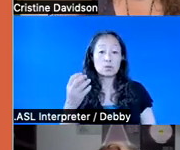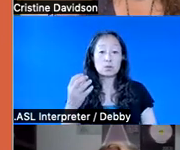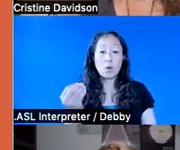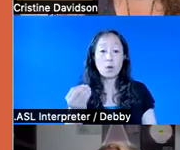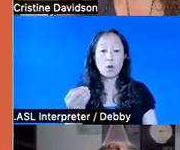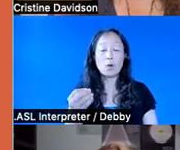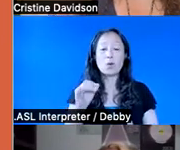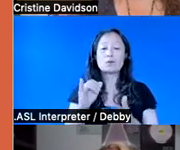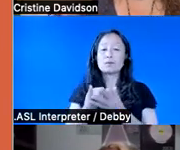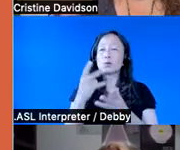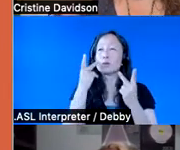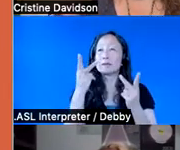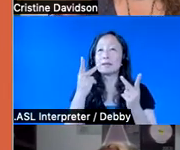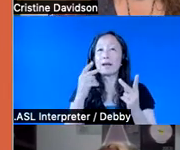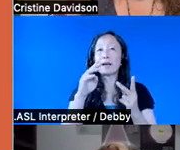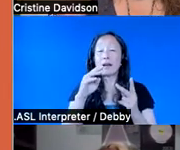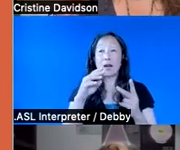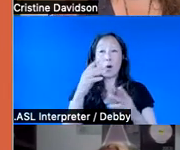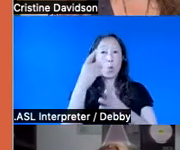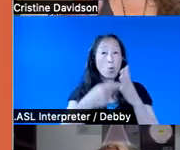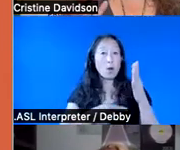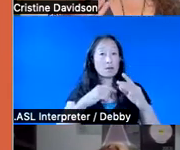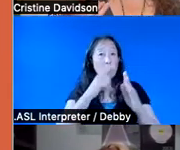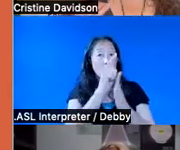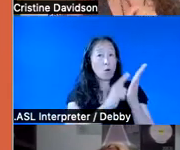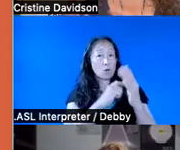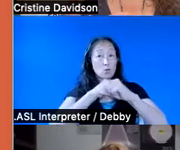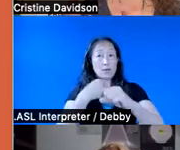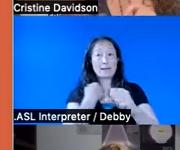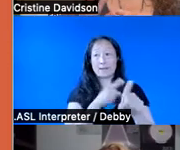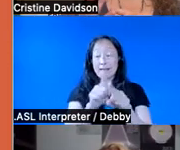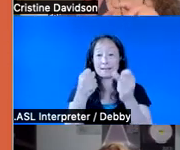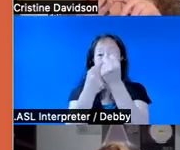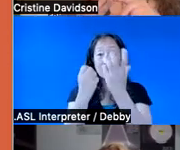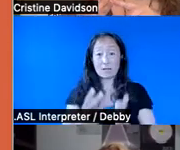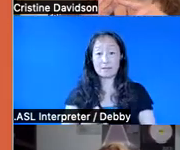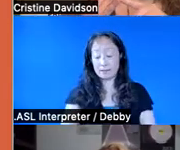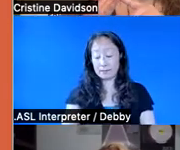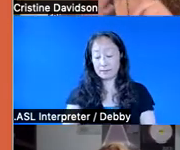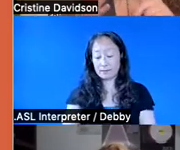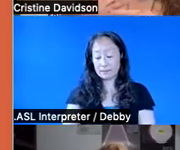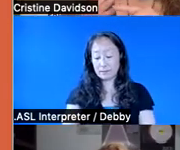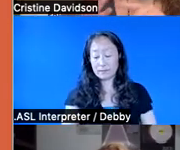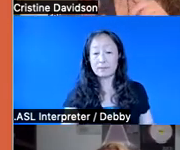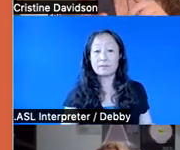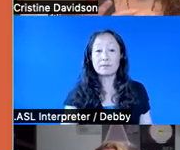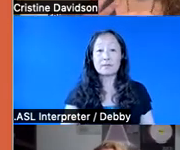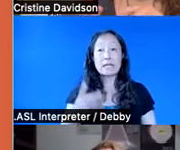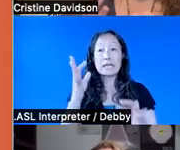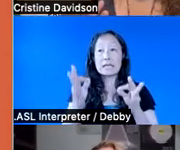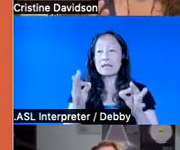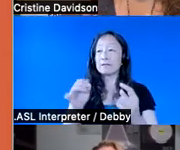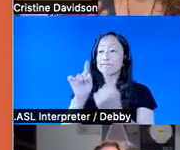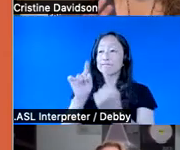protections we have as advocates. And so if you, when we're talking with somebody who has experienced sexual assault,